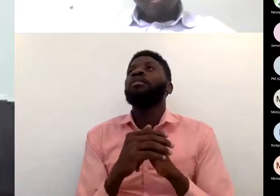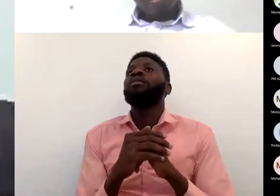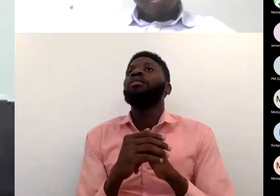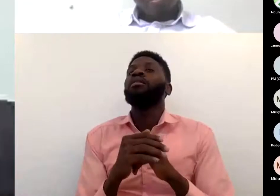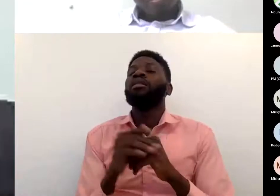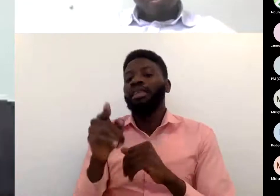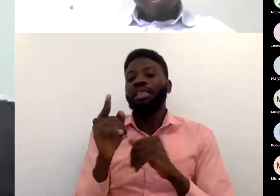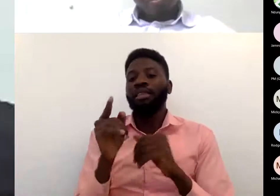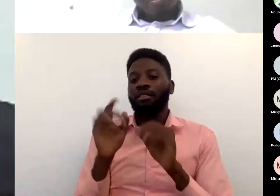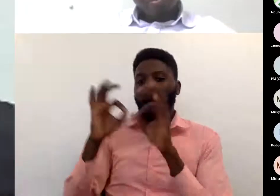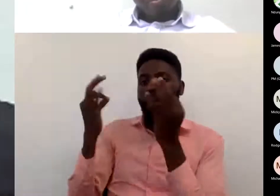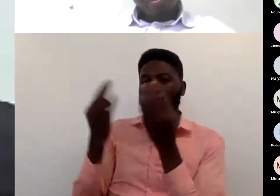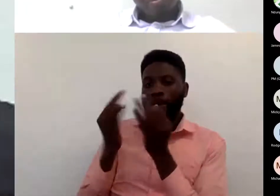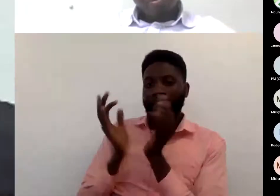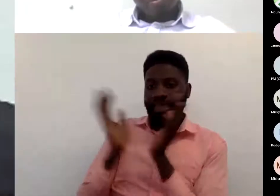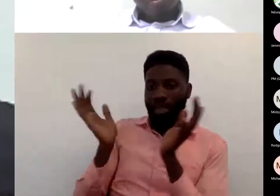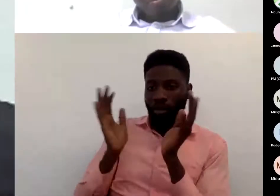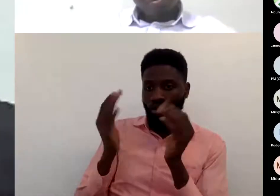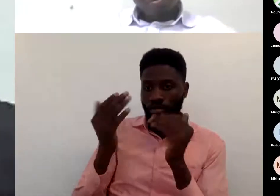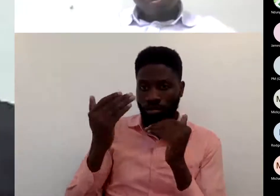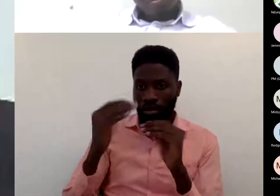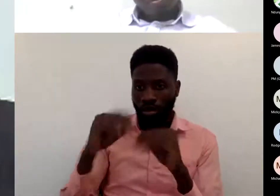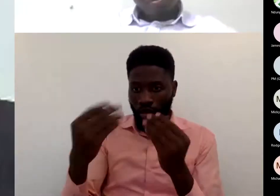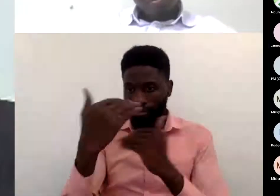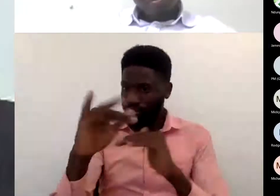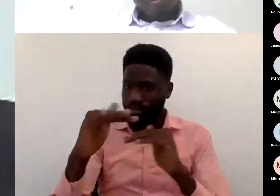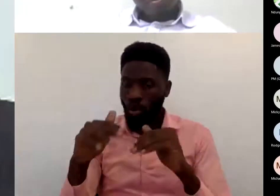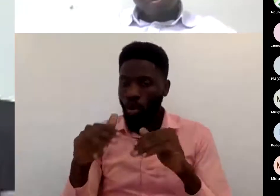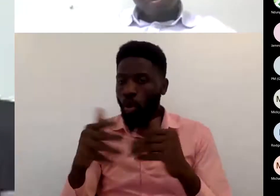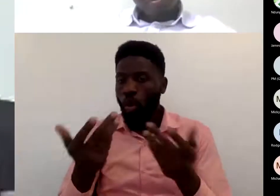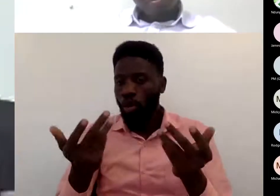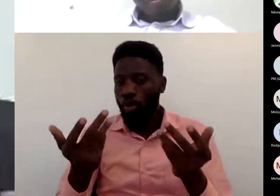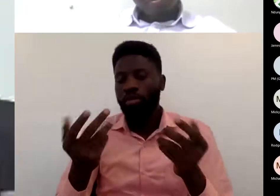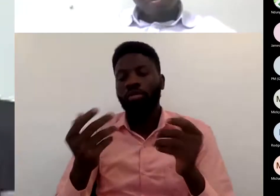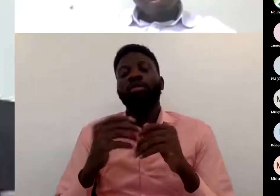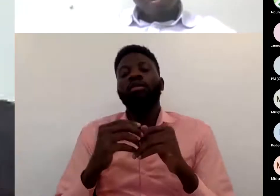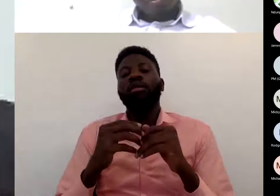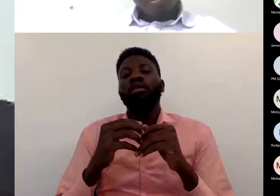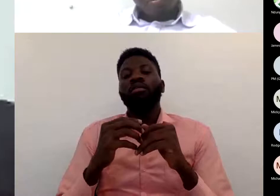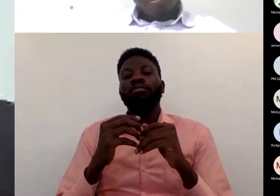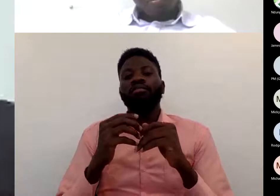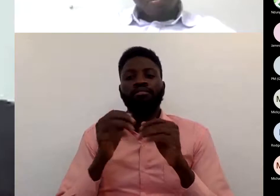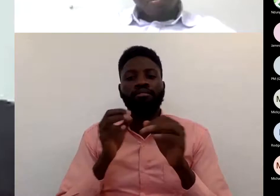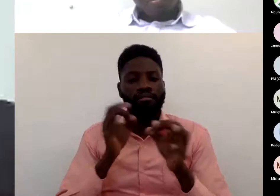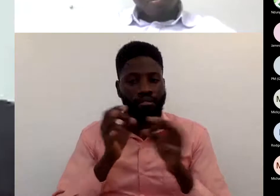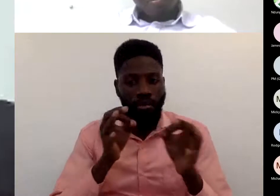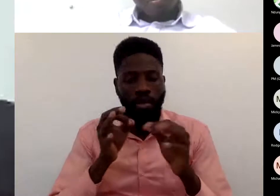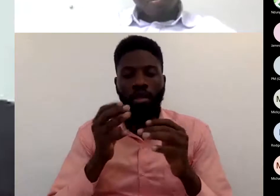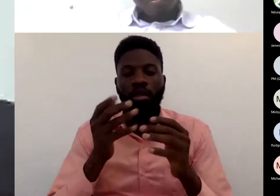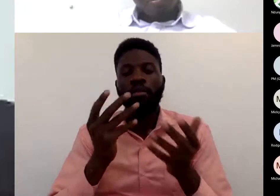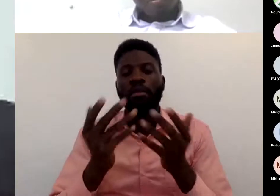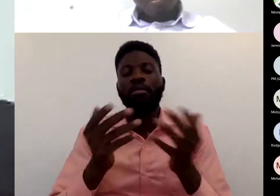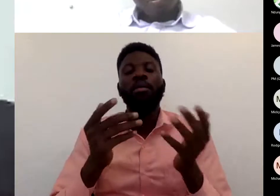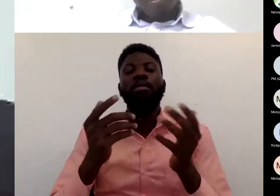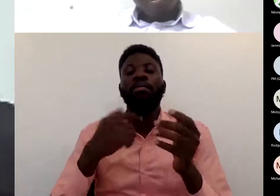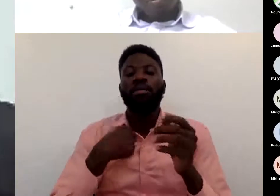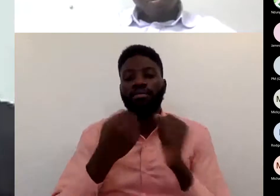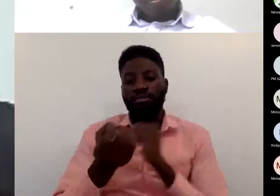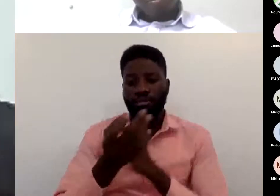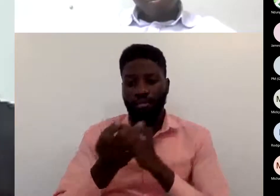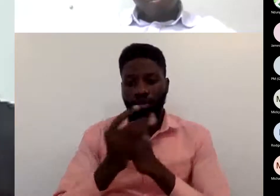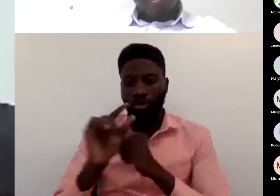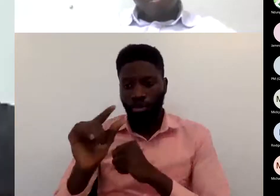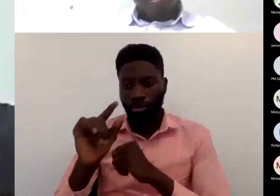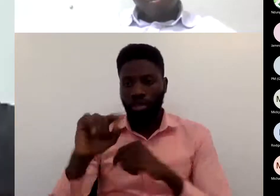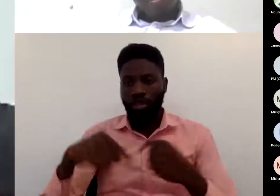overall family? And you know, to bring it closer to home, maybe let me share a little bit about